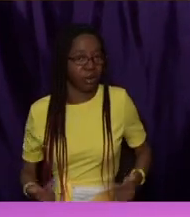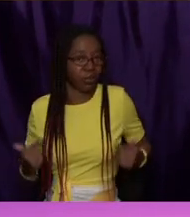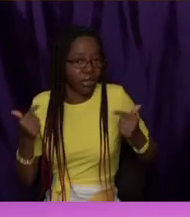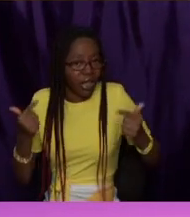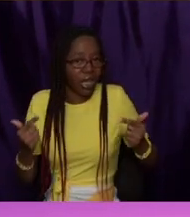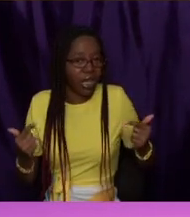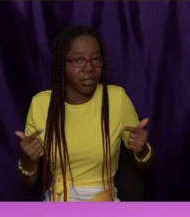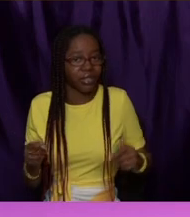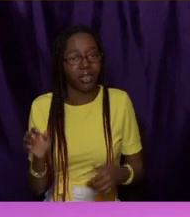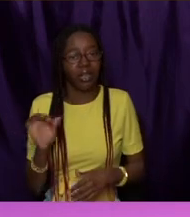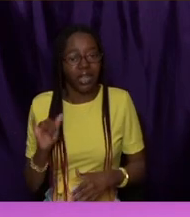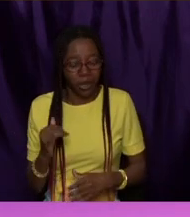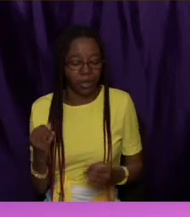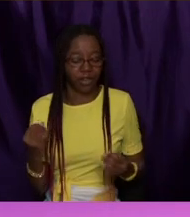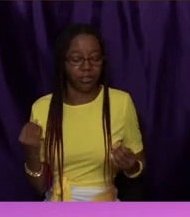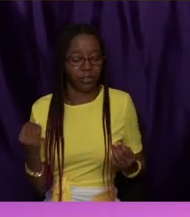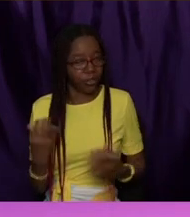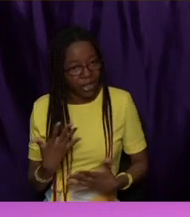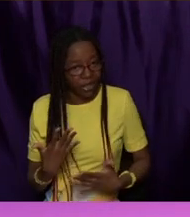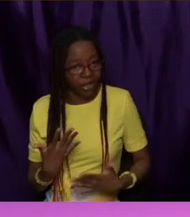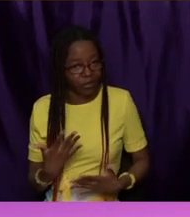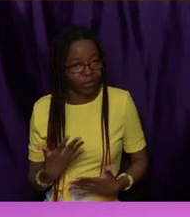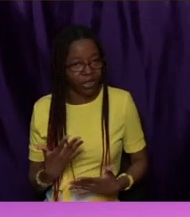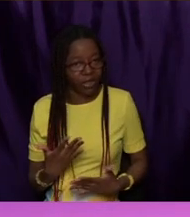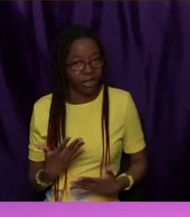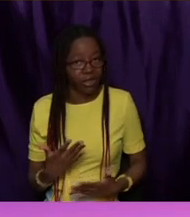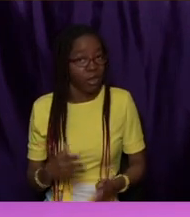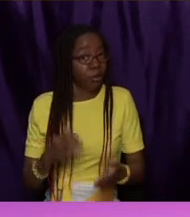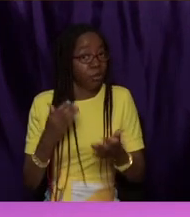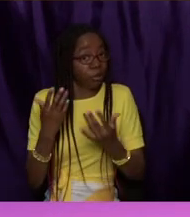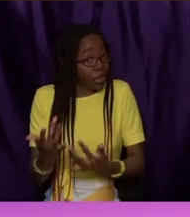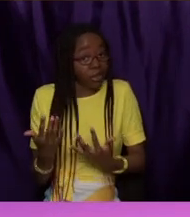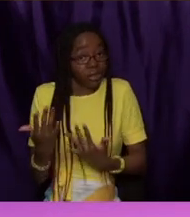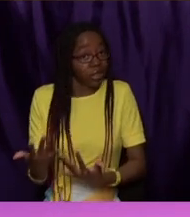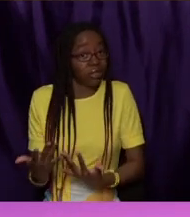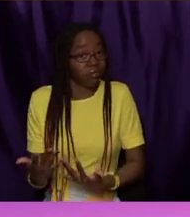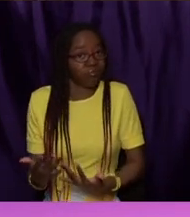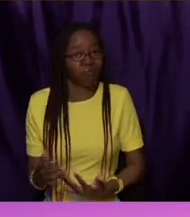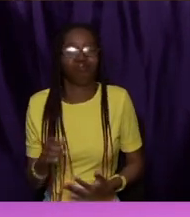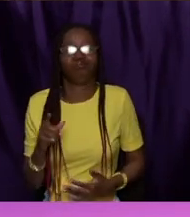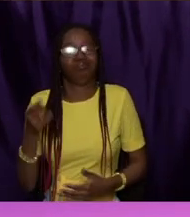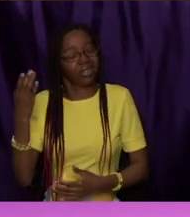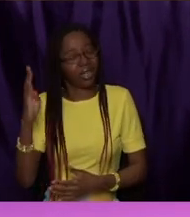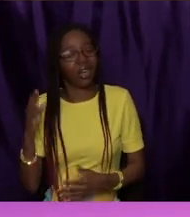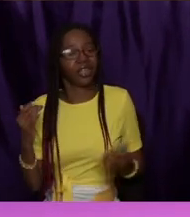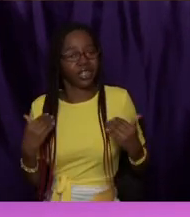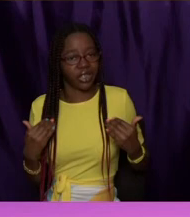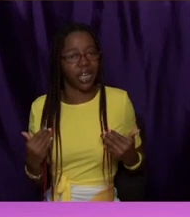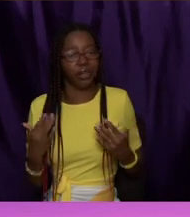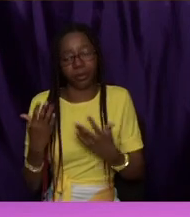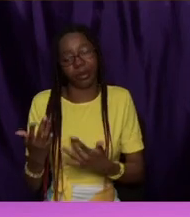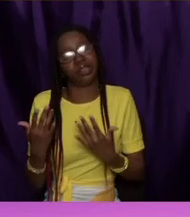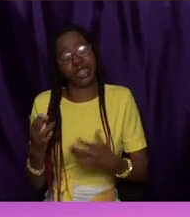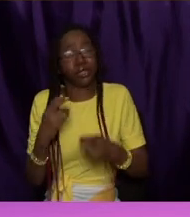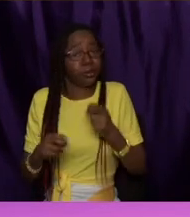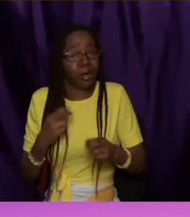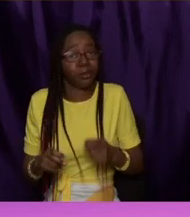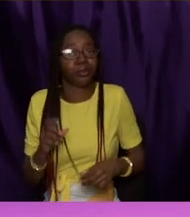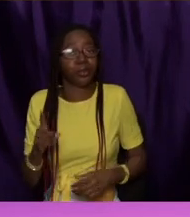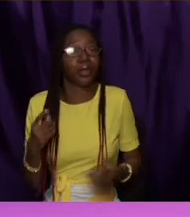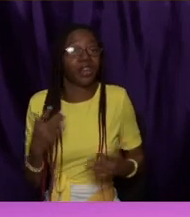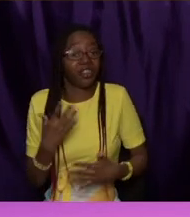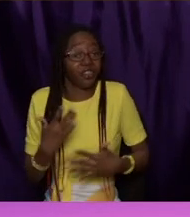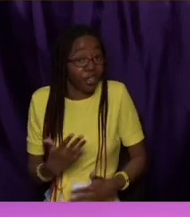like being afraid. Procrastination, that ain't you just got a, I just got a procrastination problem. You got a